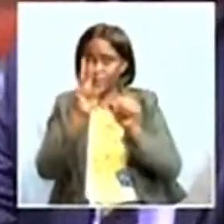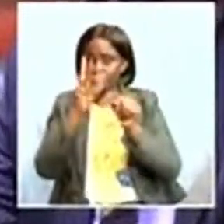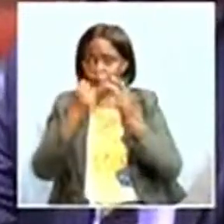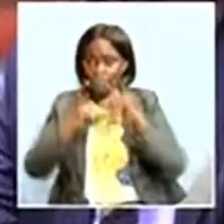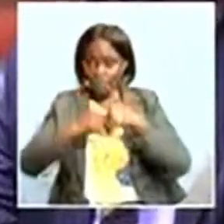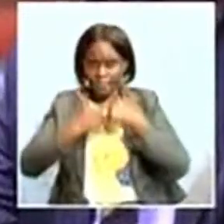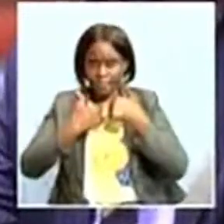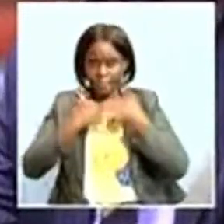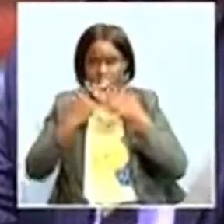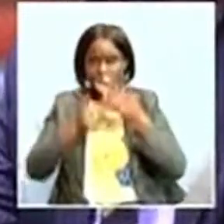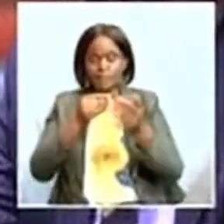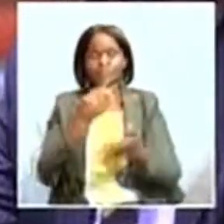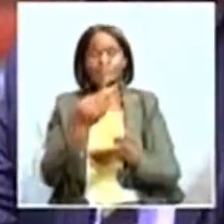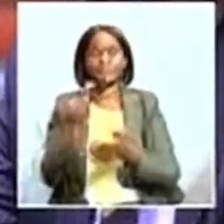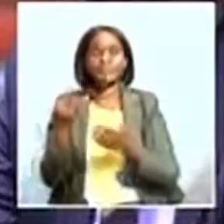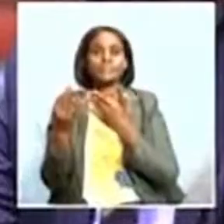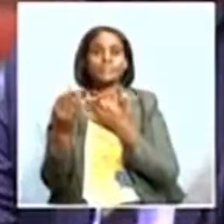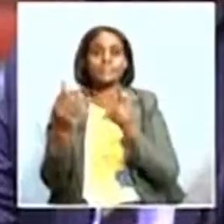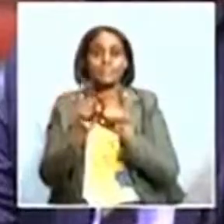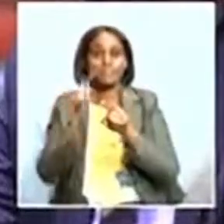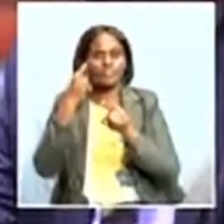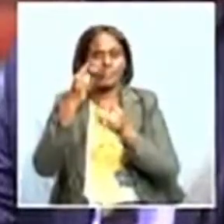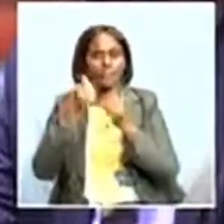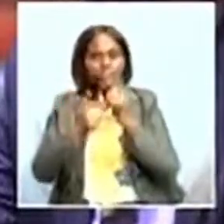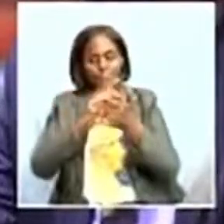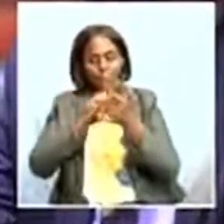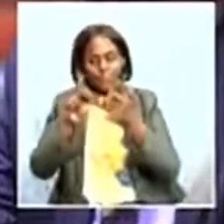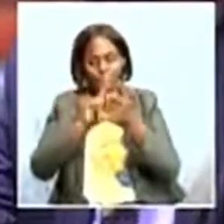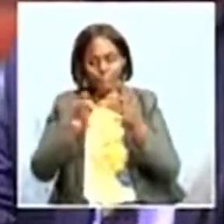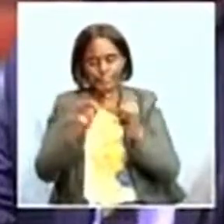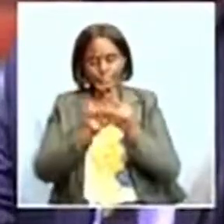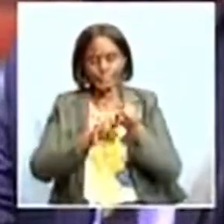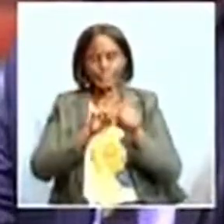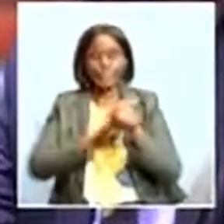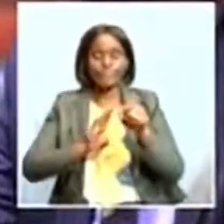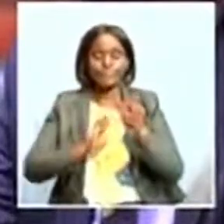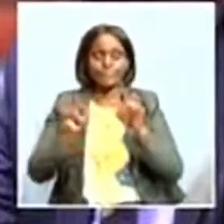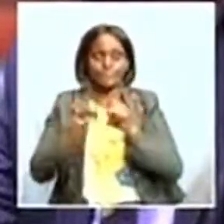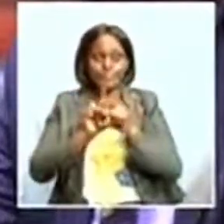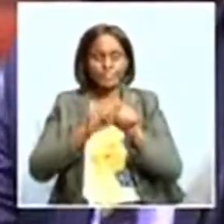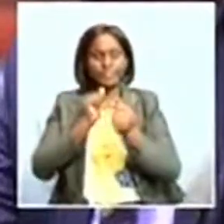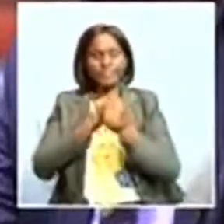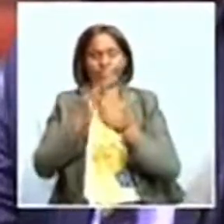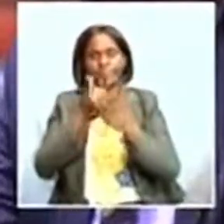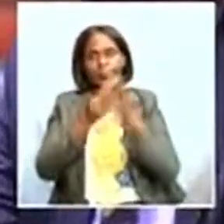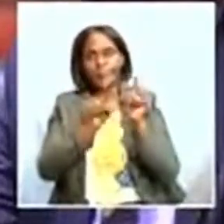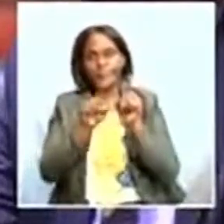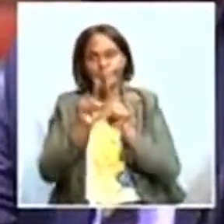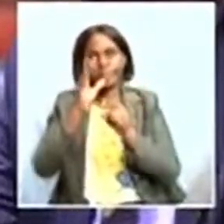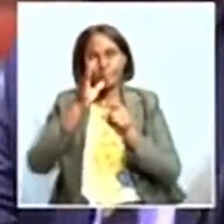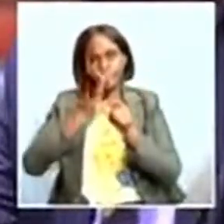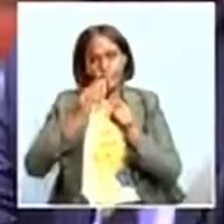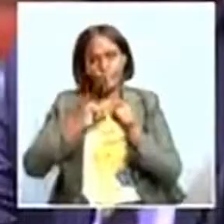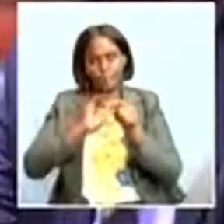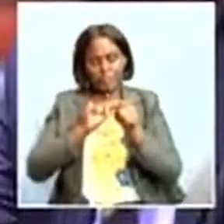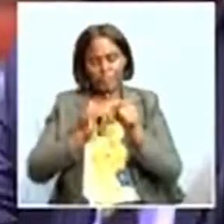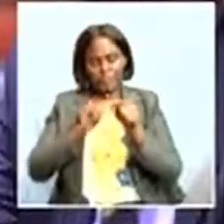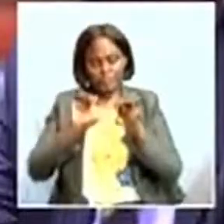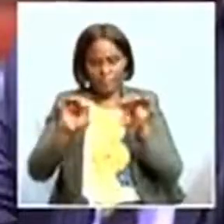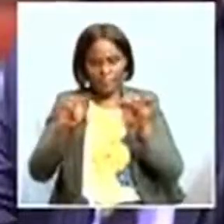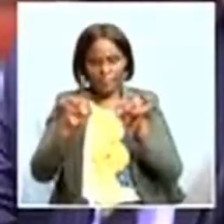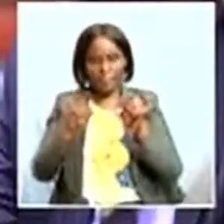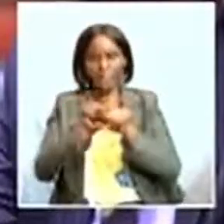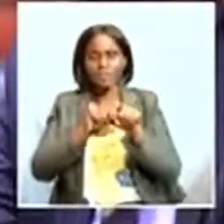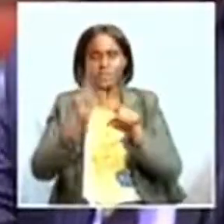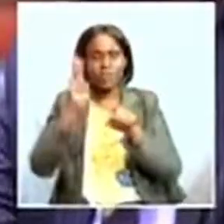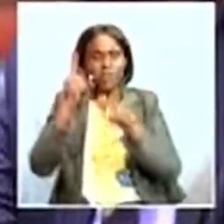have facilities for weekly boarders? And also, Madam Speaker, our children will fall